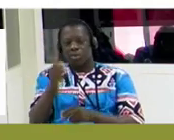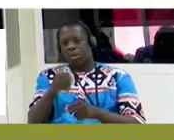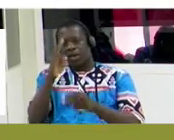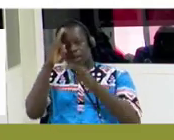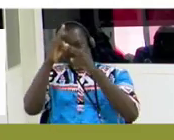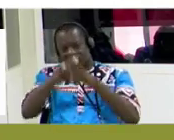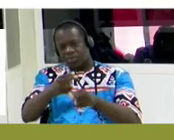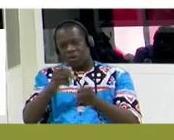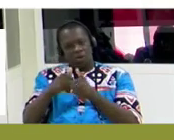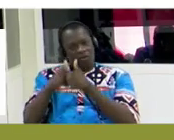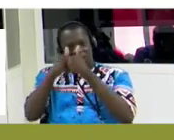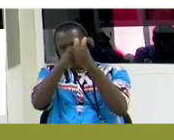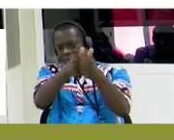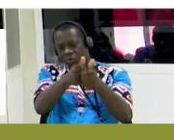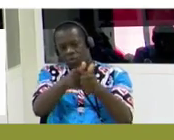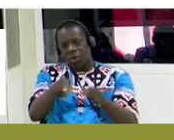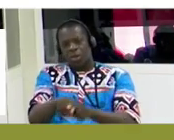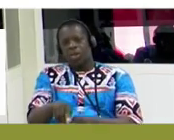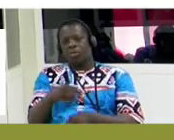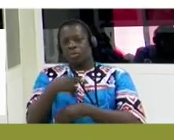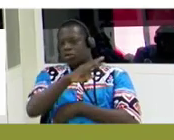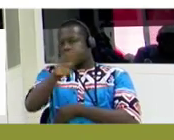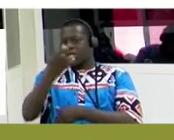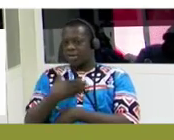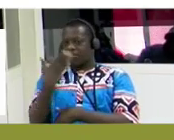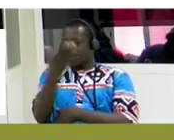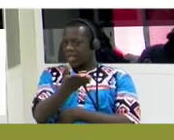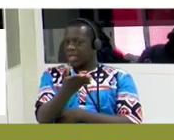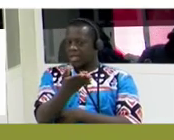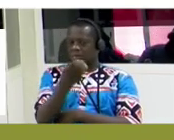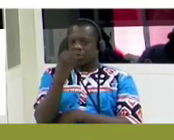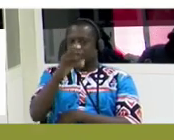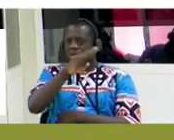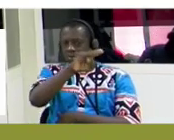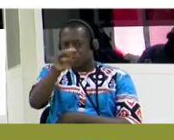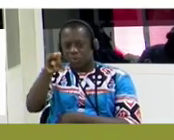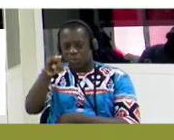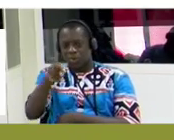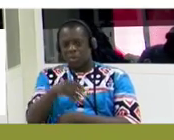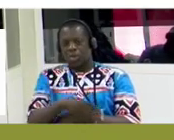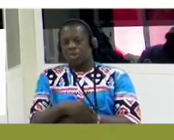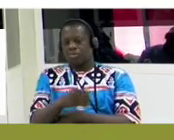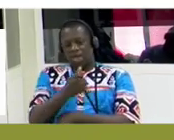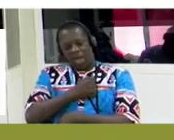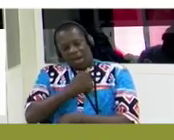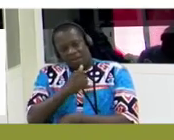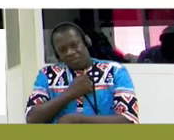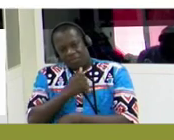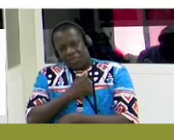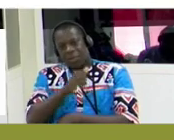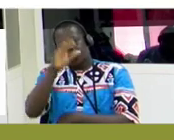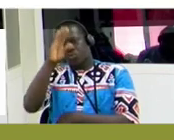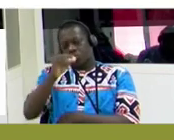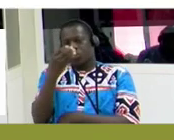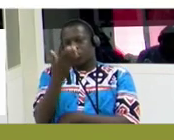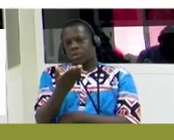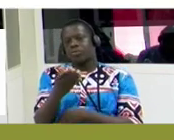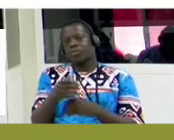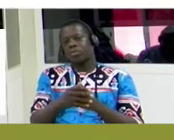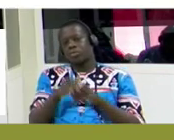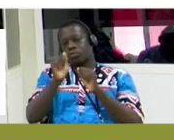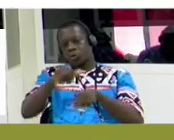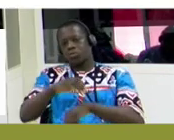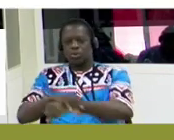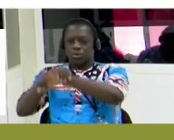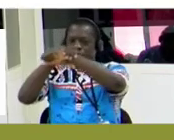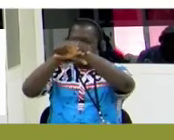there to disobey too. I will not be, definitely, to say no. I'll be afraid of that. I'll be taken to mile